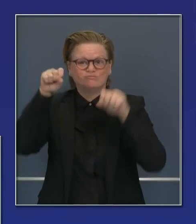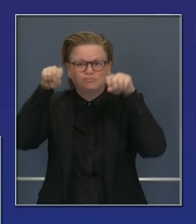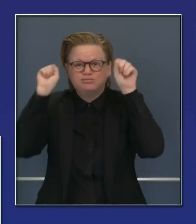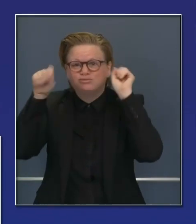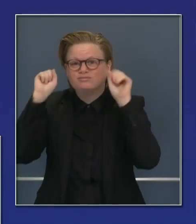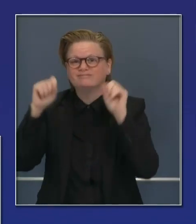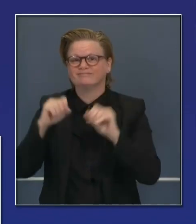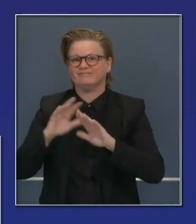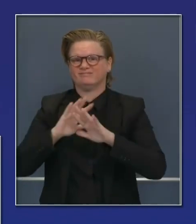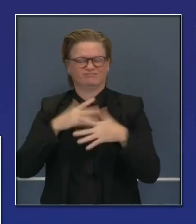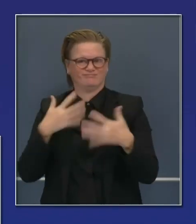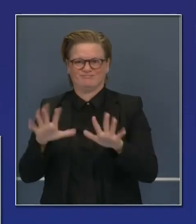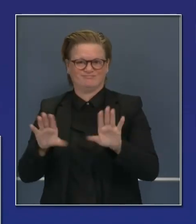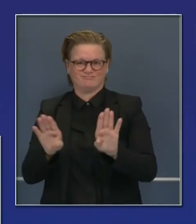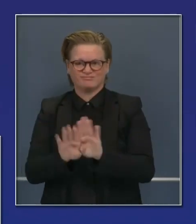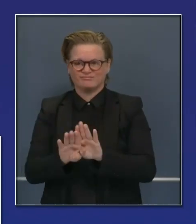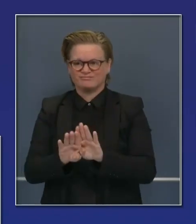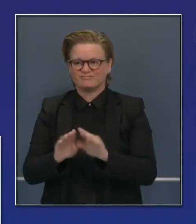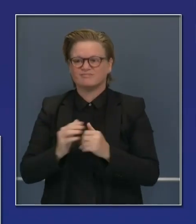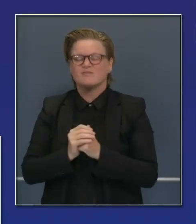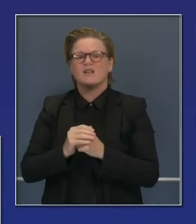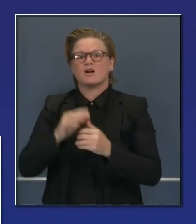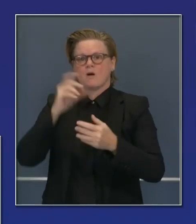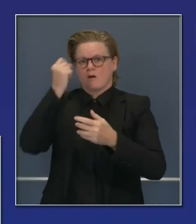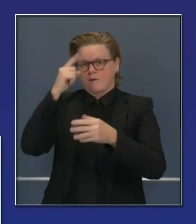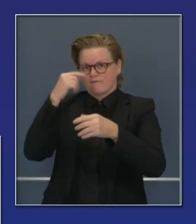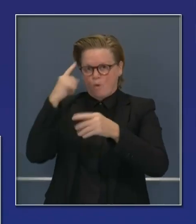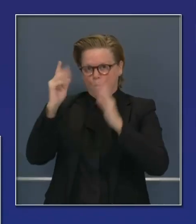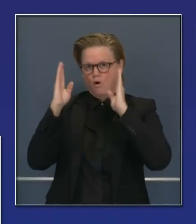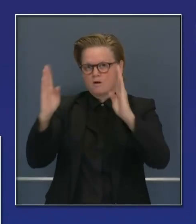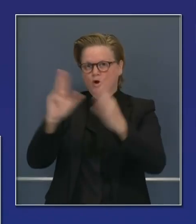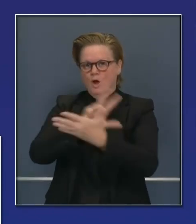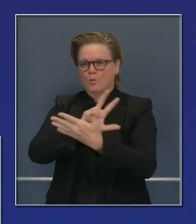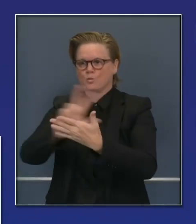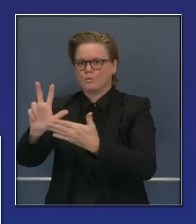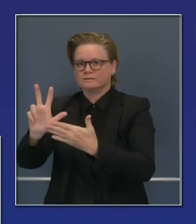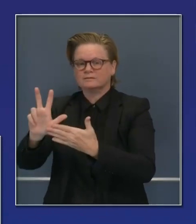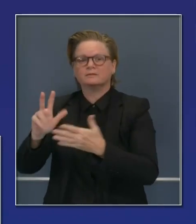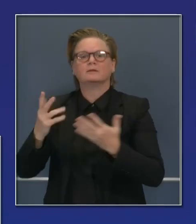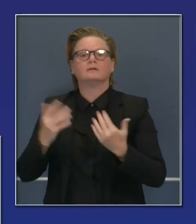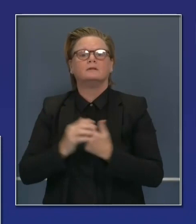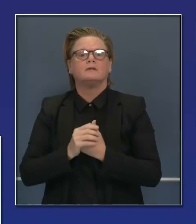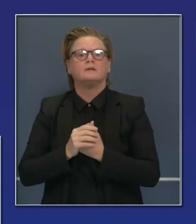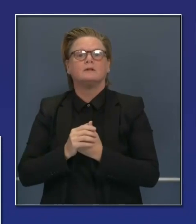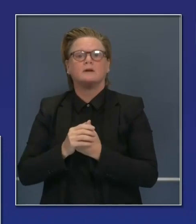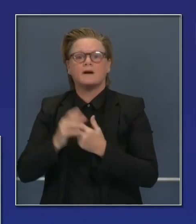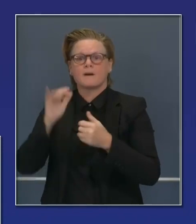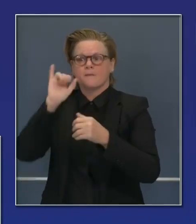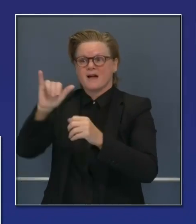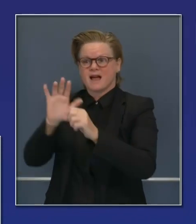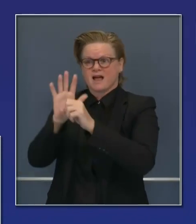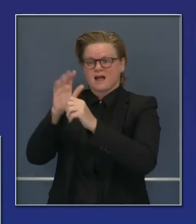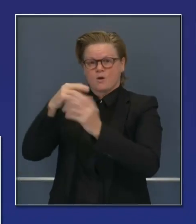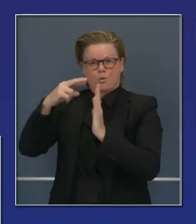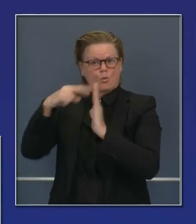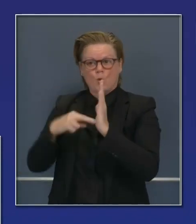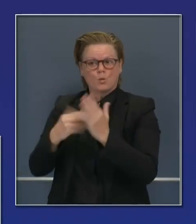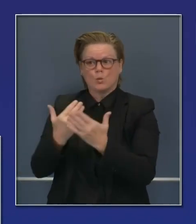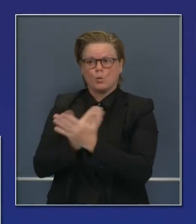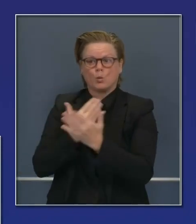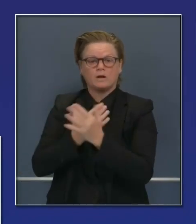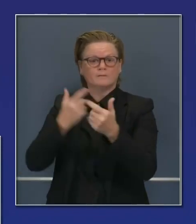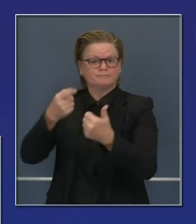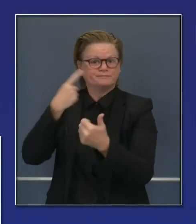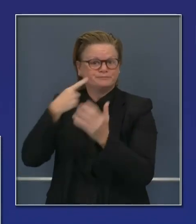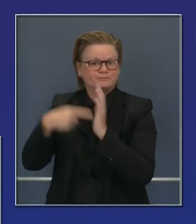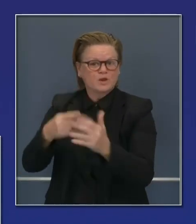that will remain open in this new criteria include schools, bars closed, schools opened